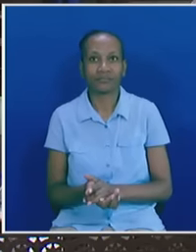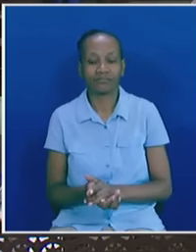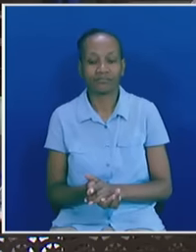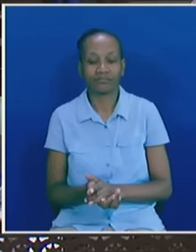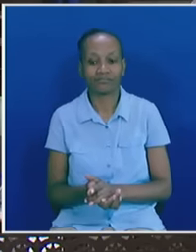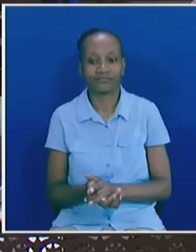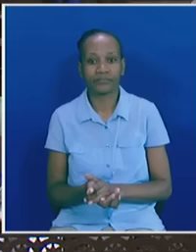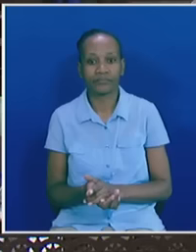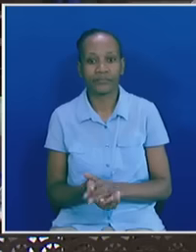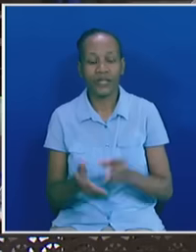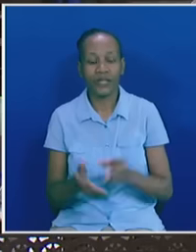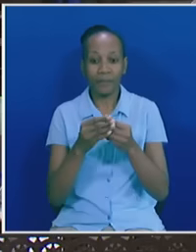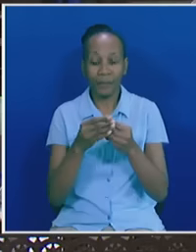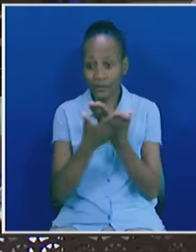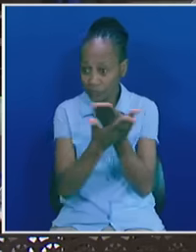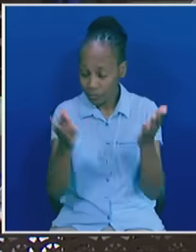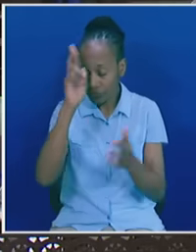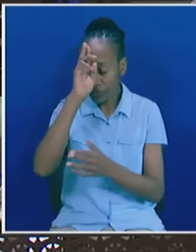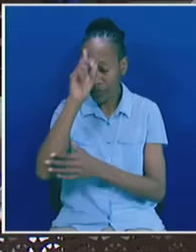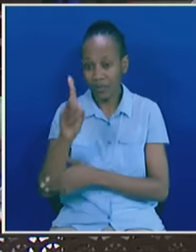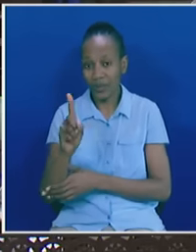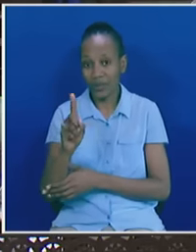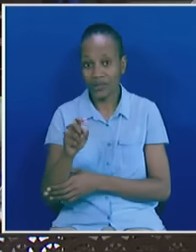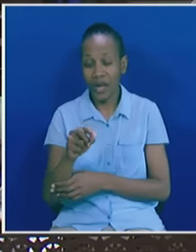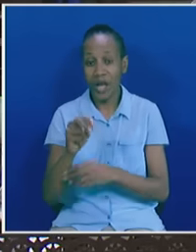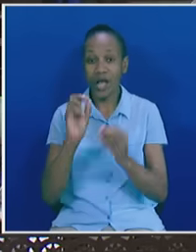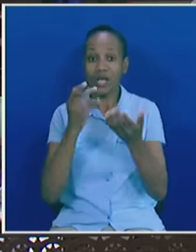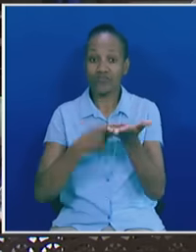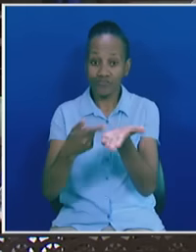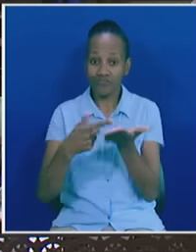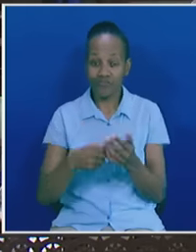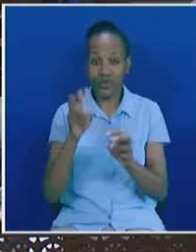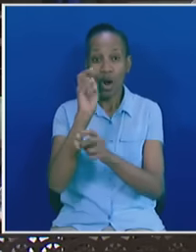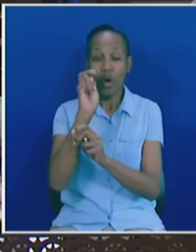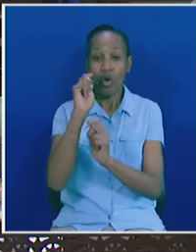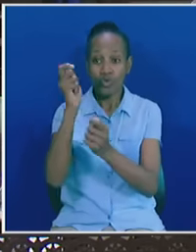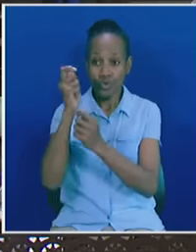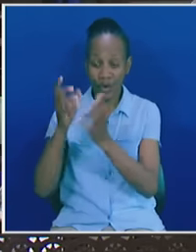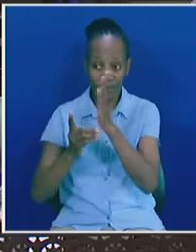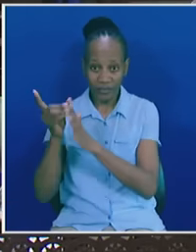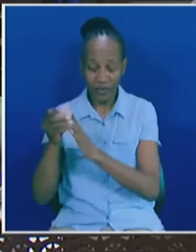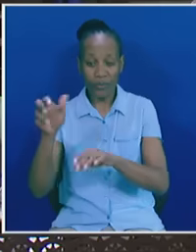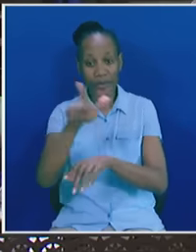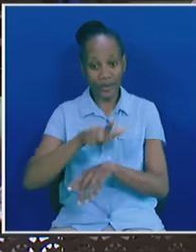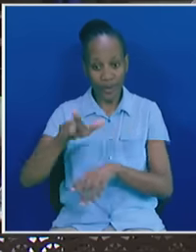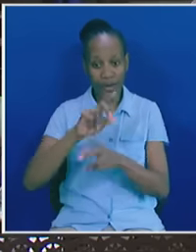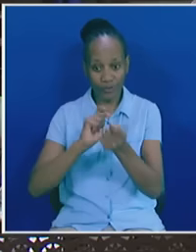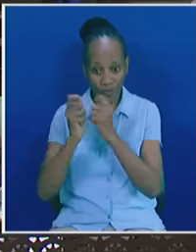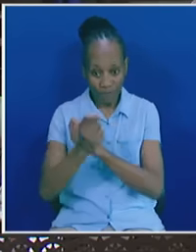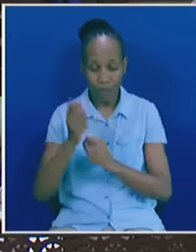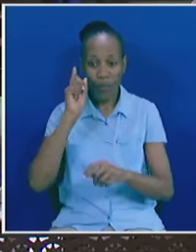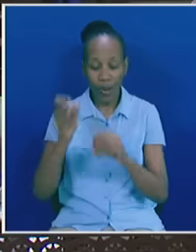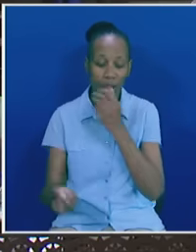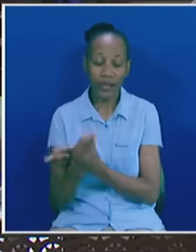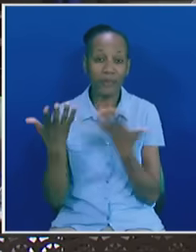Otherwise, members, you are reminded that the debate on rural development and land reform will take place at 14 hours